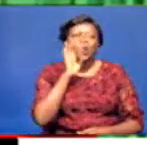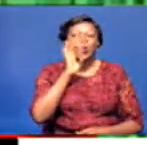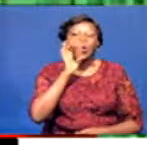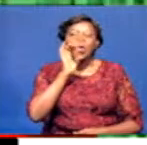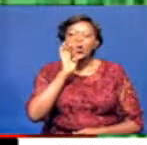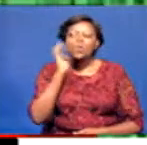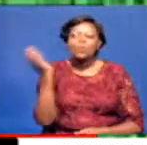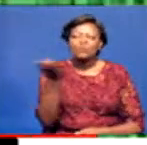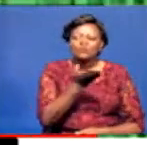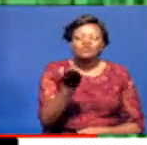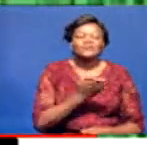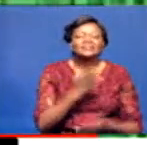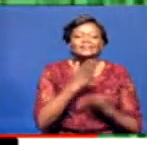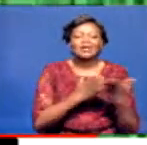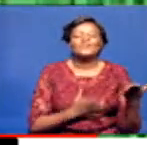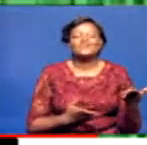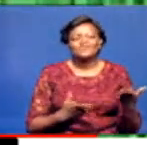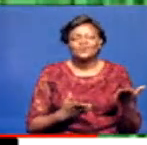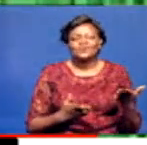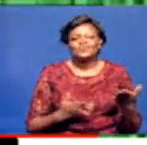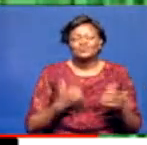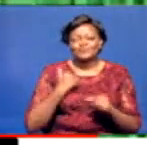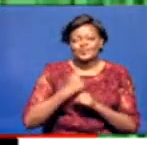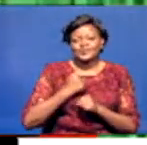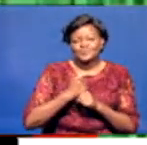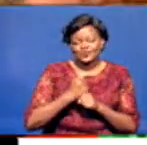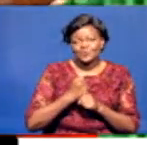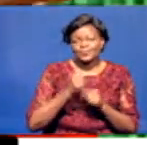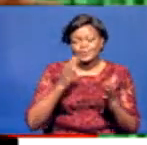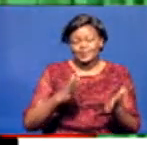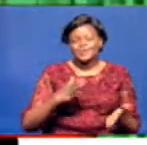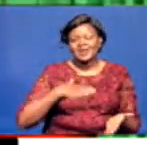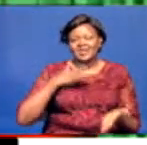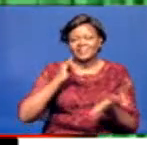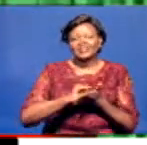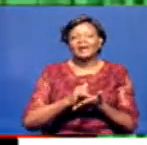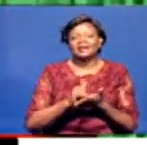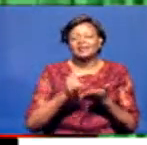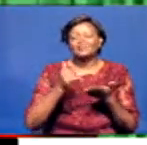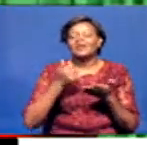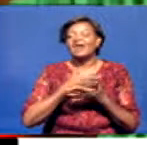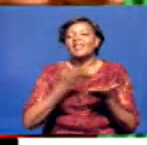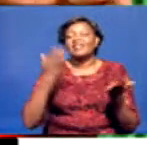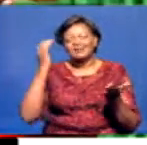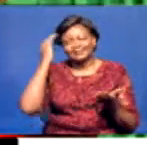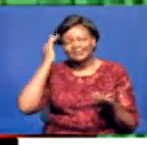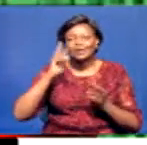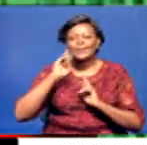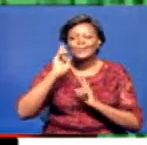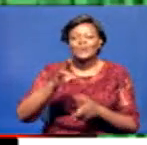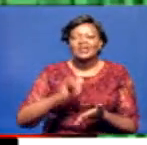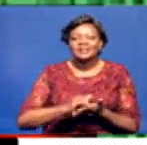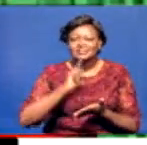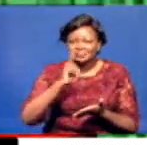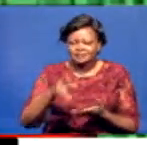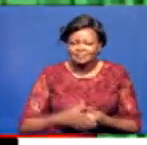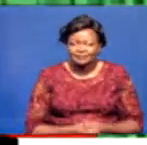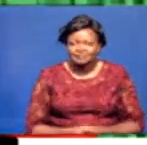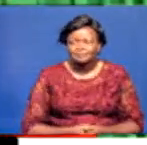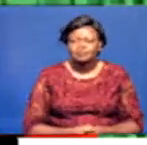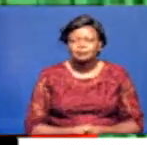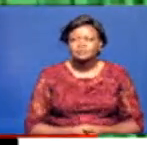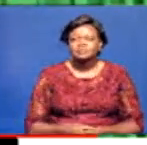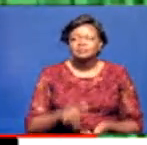propagated by some of our staff, that there is any intelligent report that says